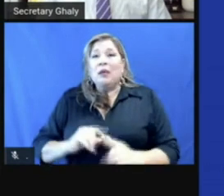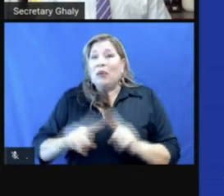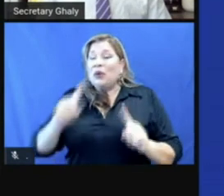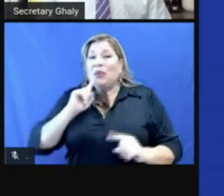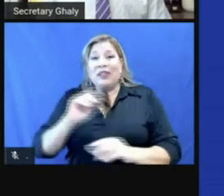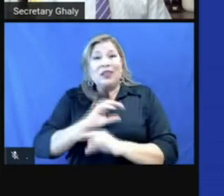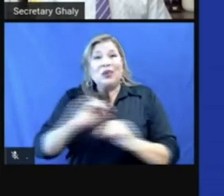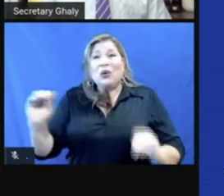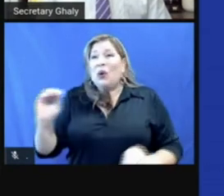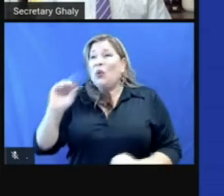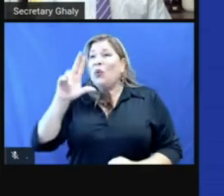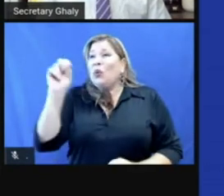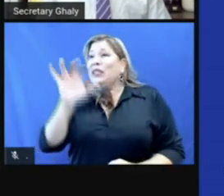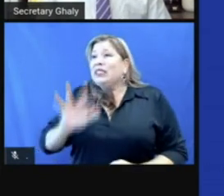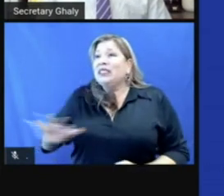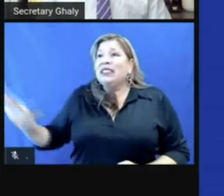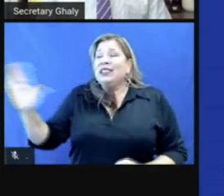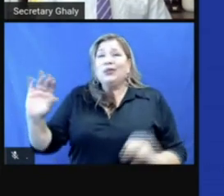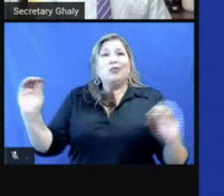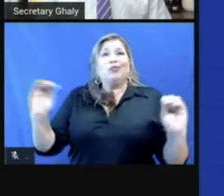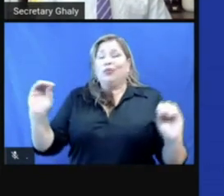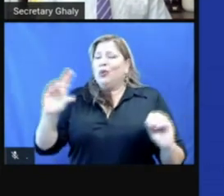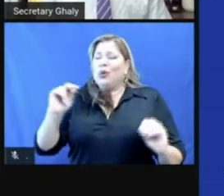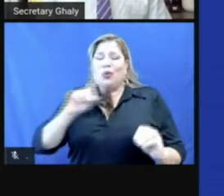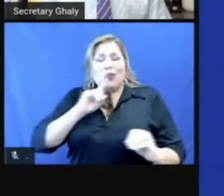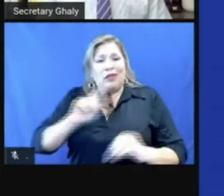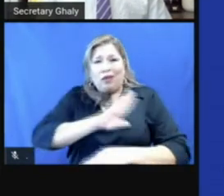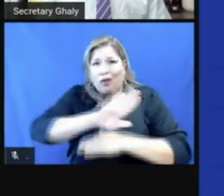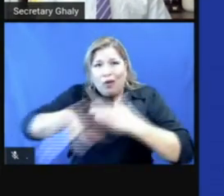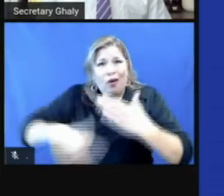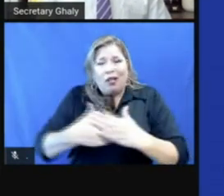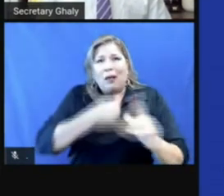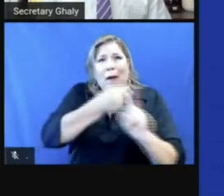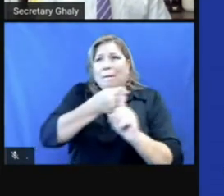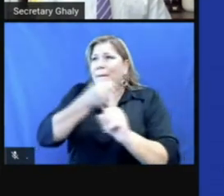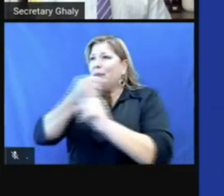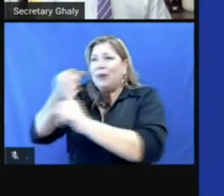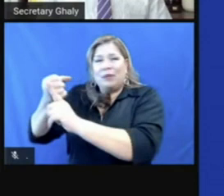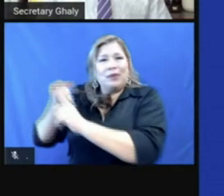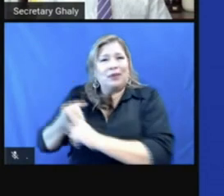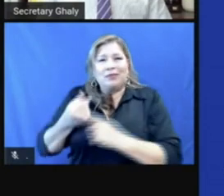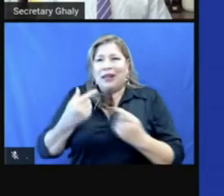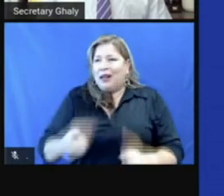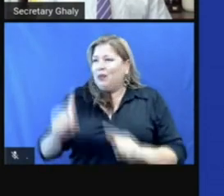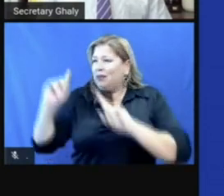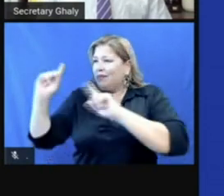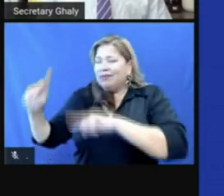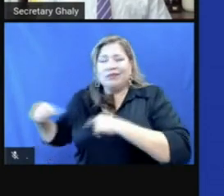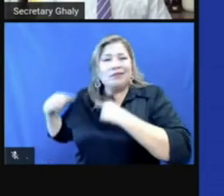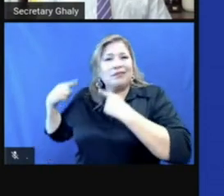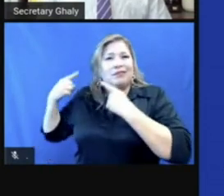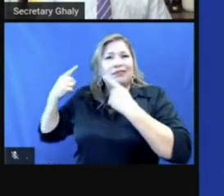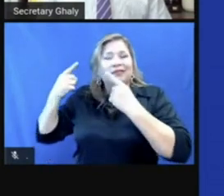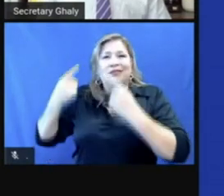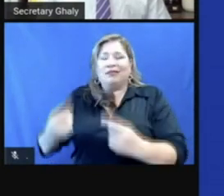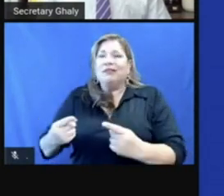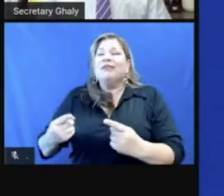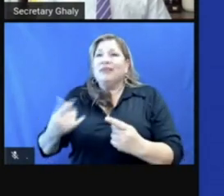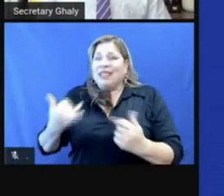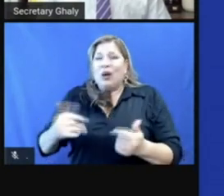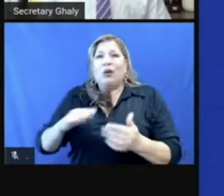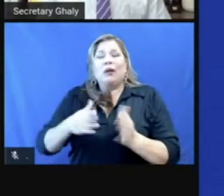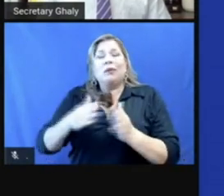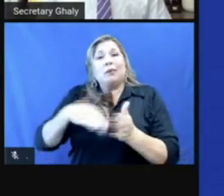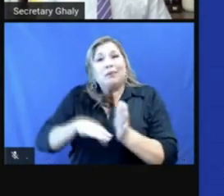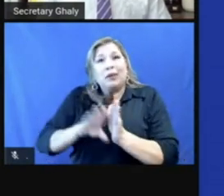been spared. That the wave of cases that have been happening over weeks now have turned into record